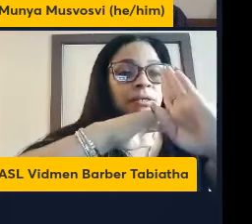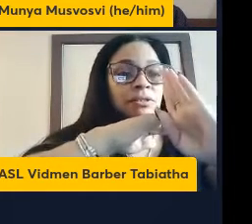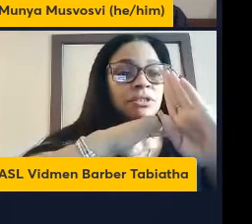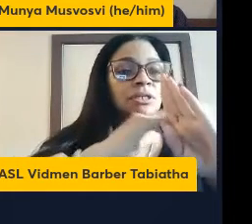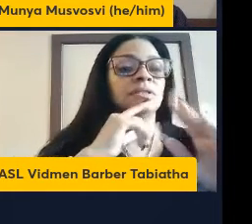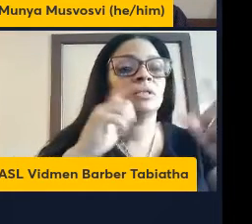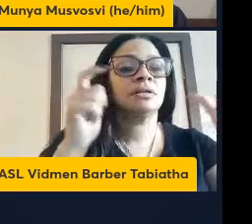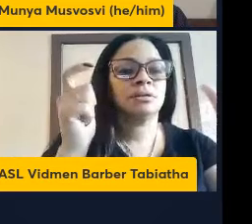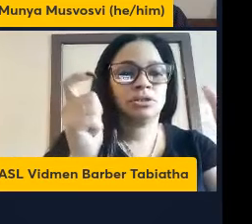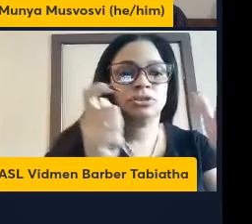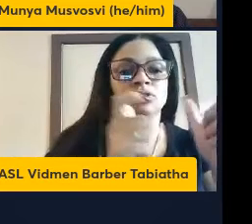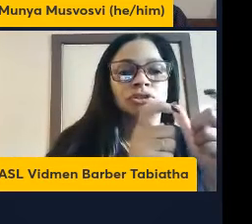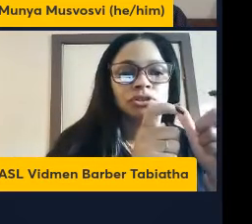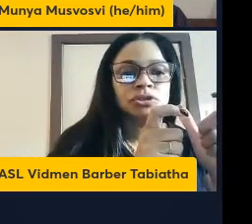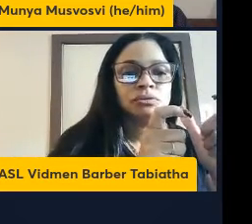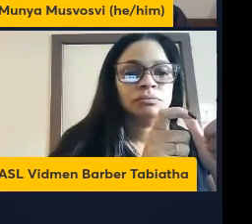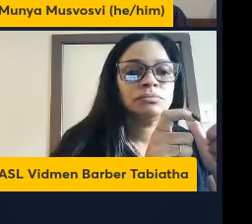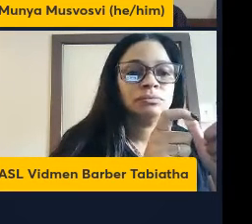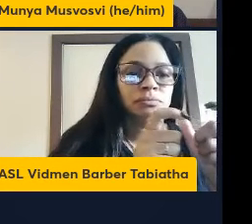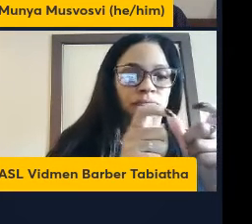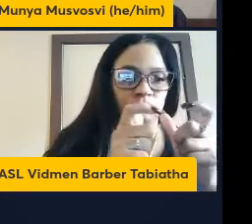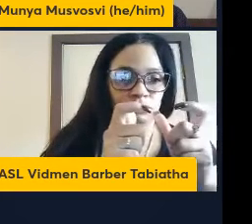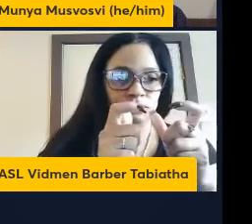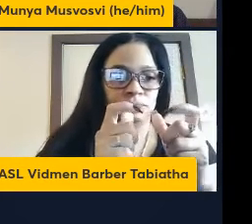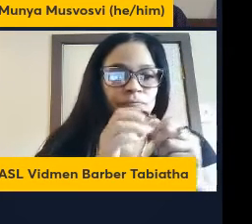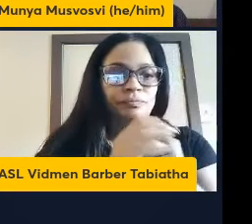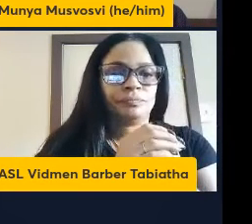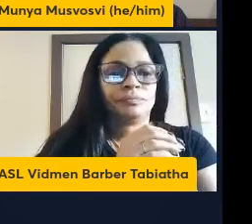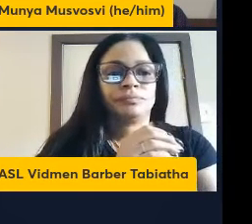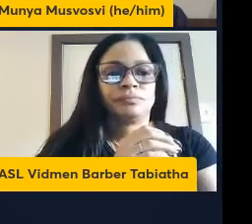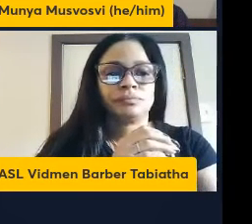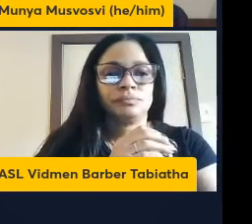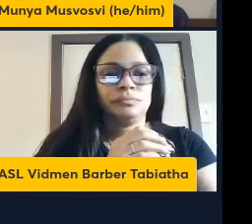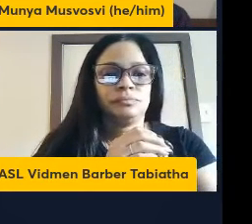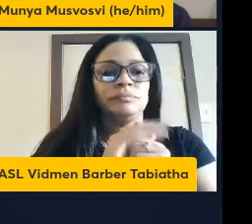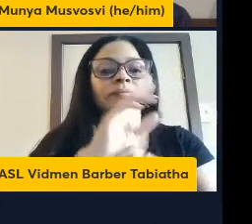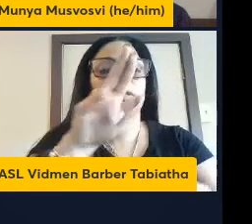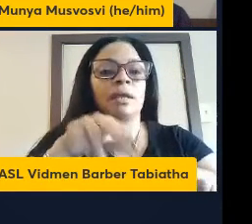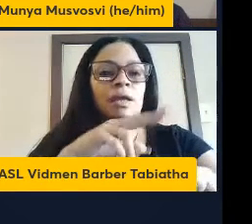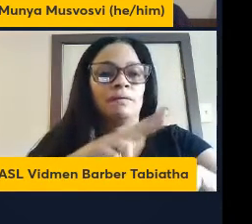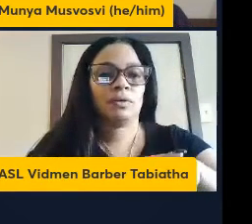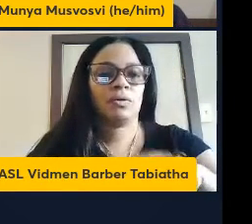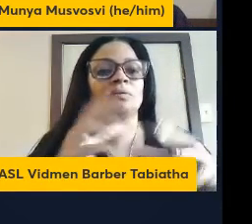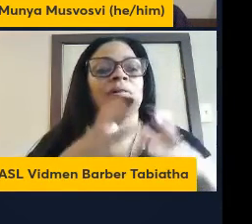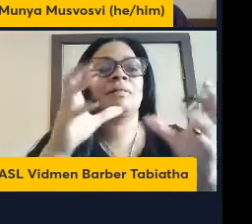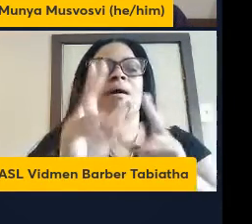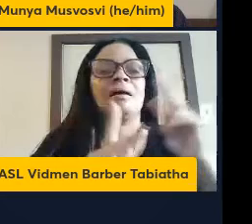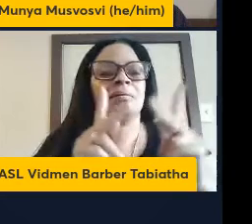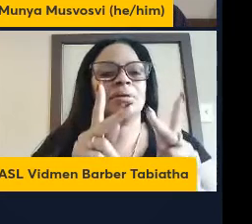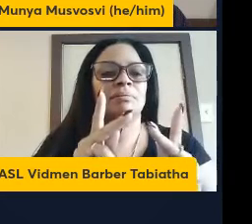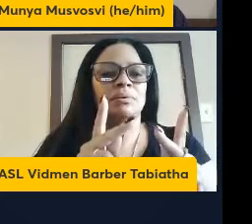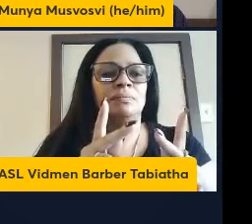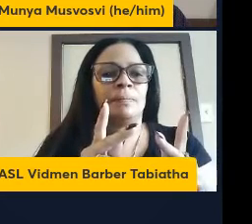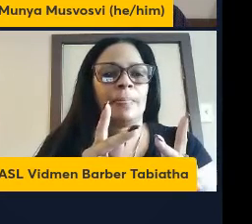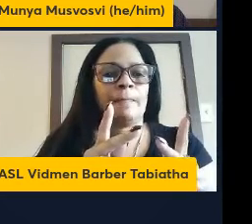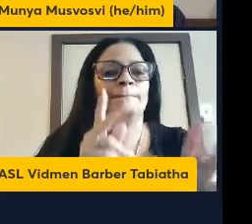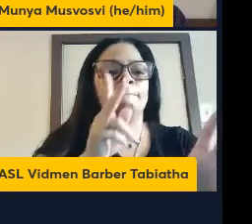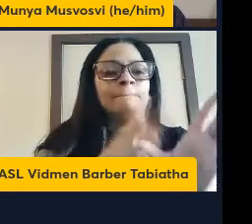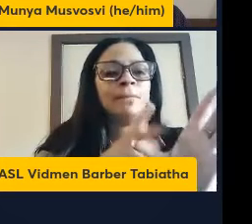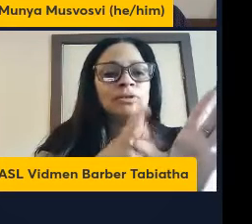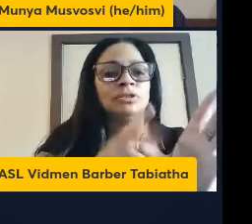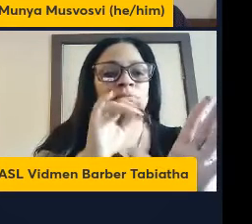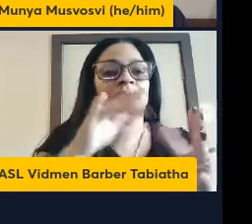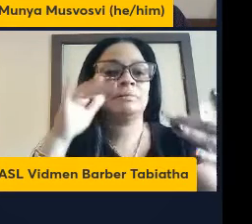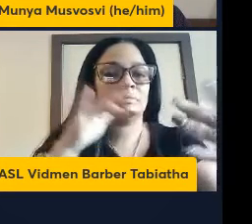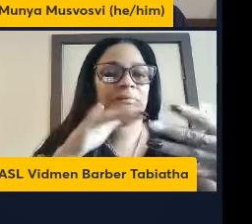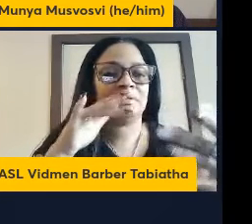small animal model. Now, of course, a lot of people participated in this